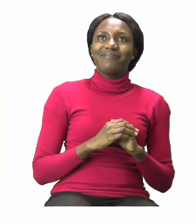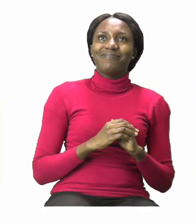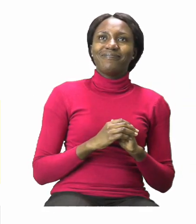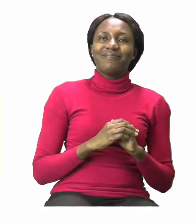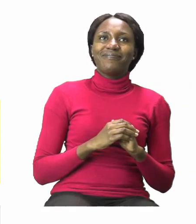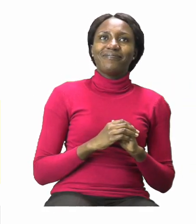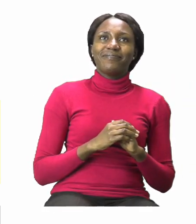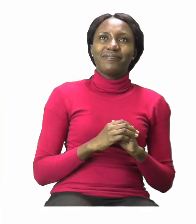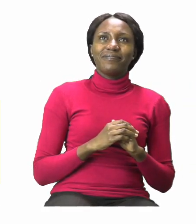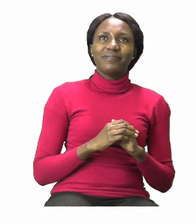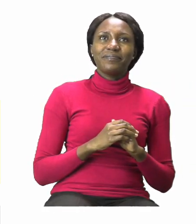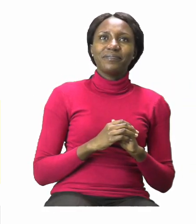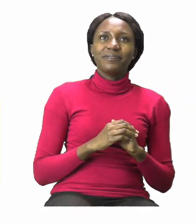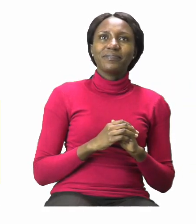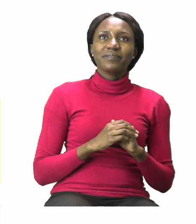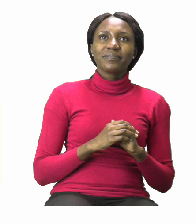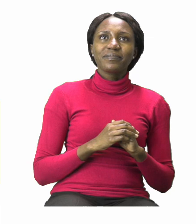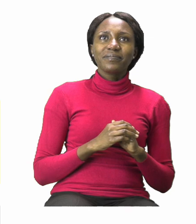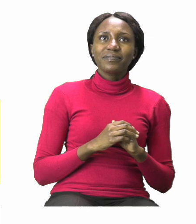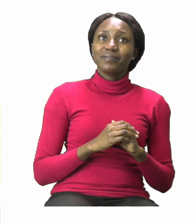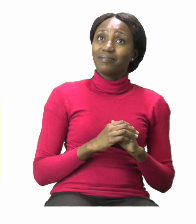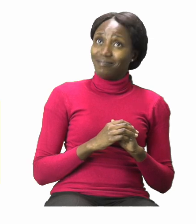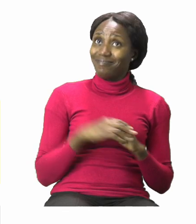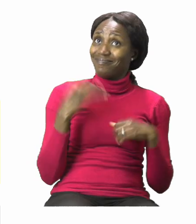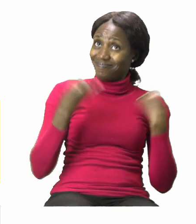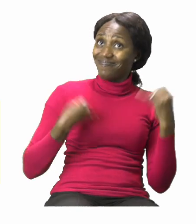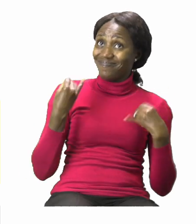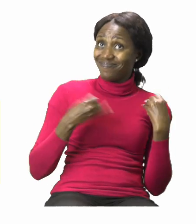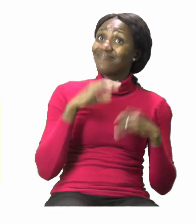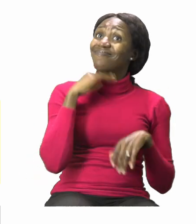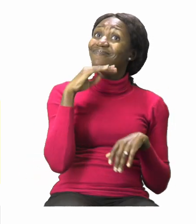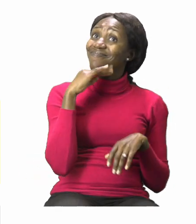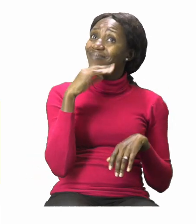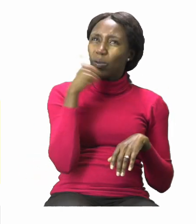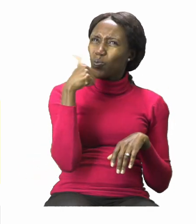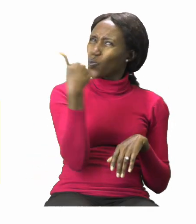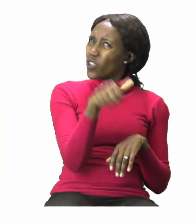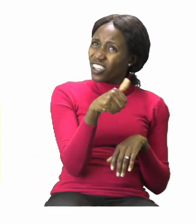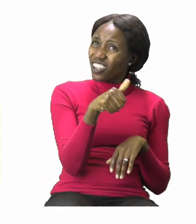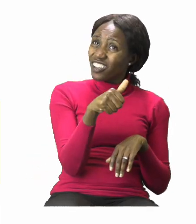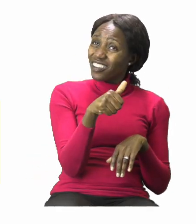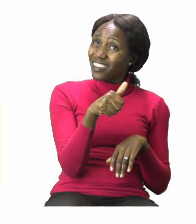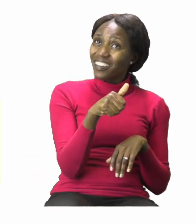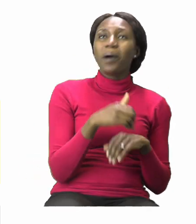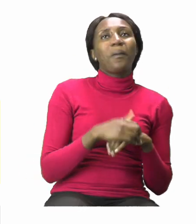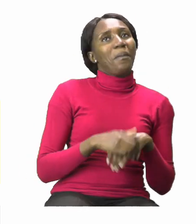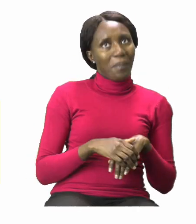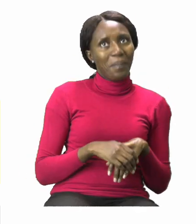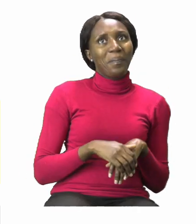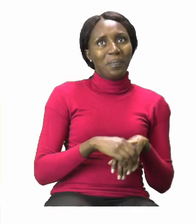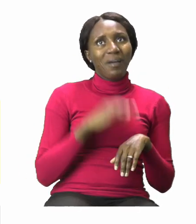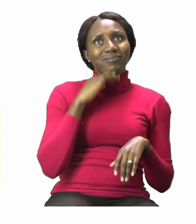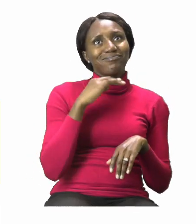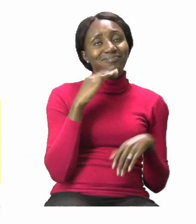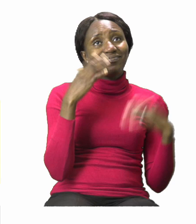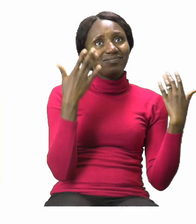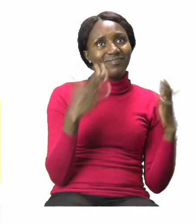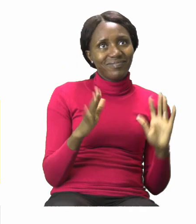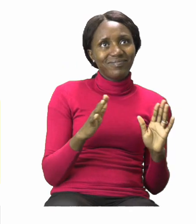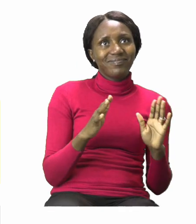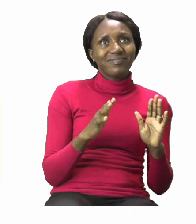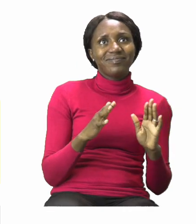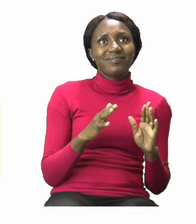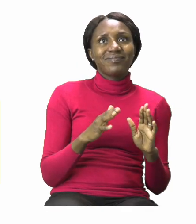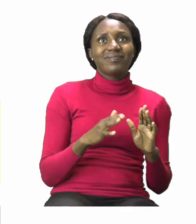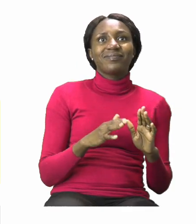end. Now I hope you enjoyed that story, my dear children, and now that I've told you the story, you